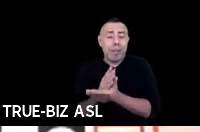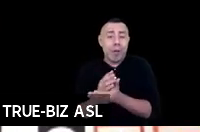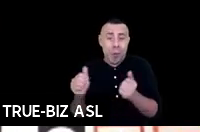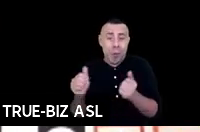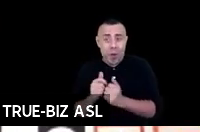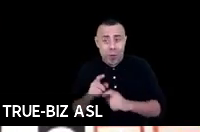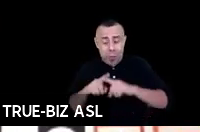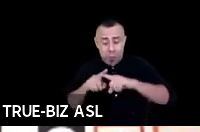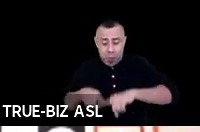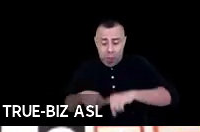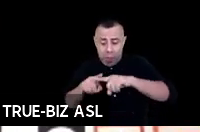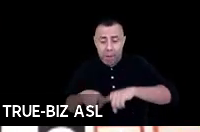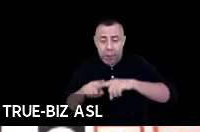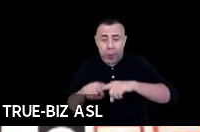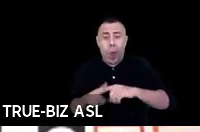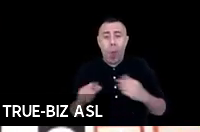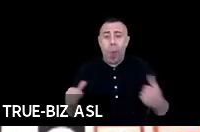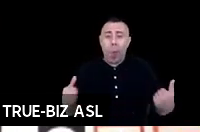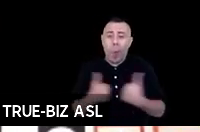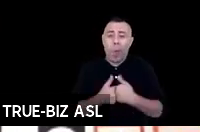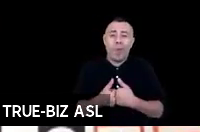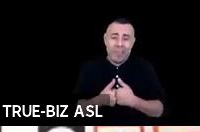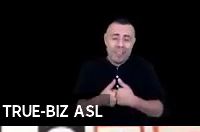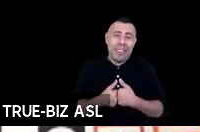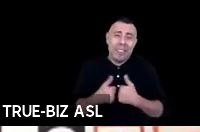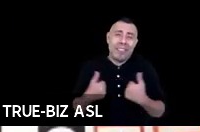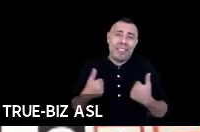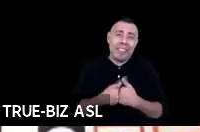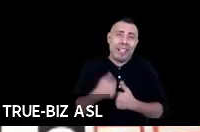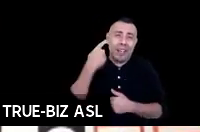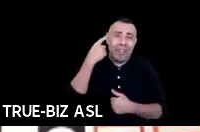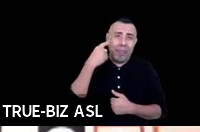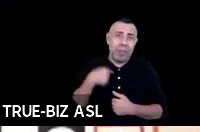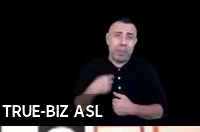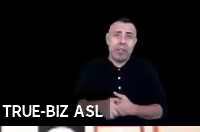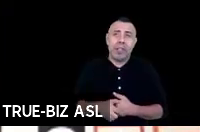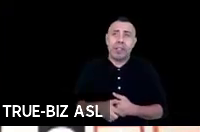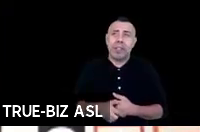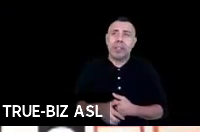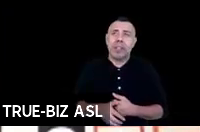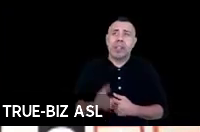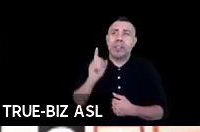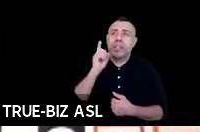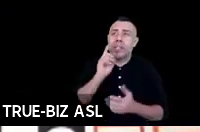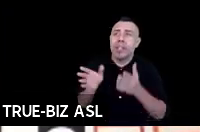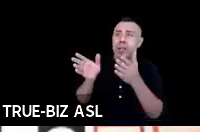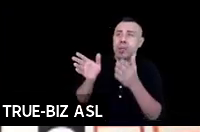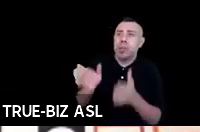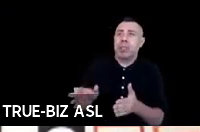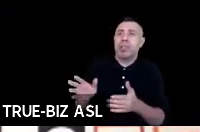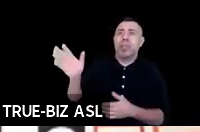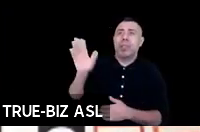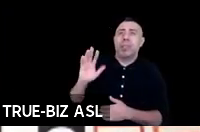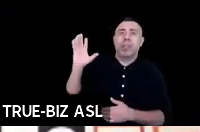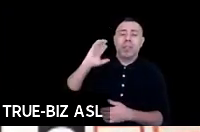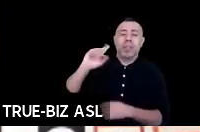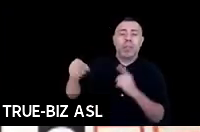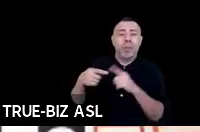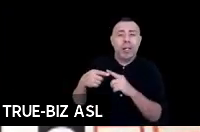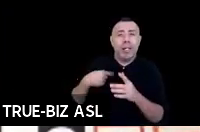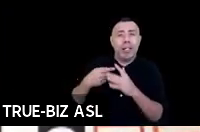a big challenge to me. When I first like did these Zoom